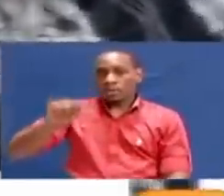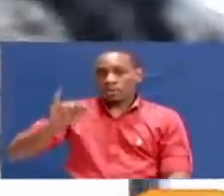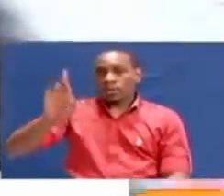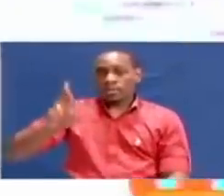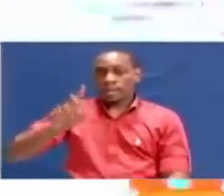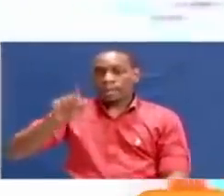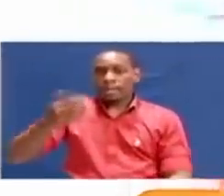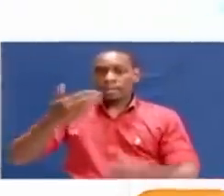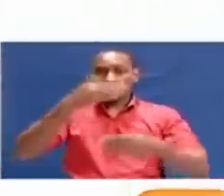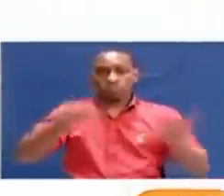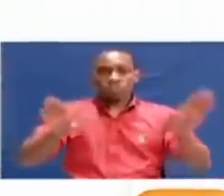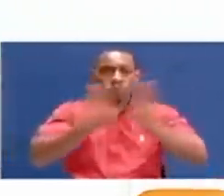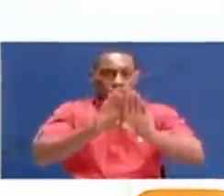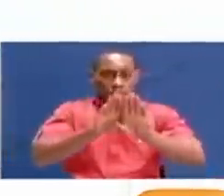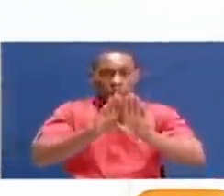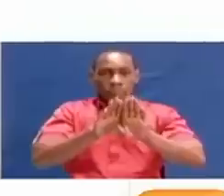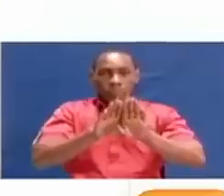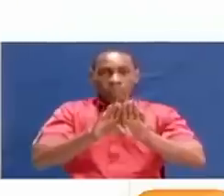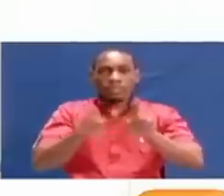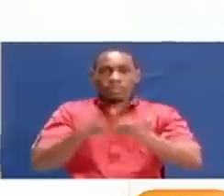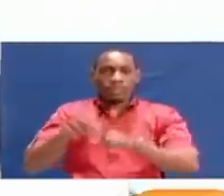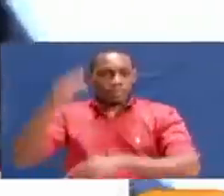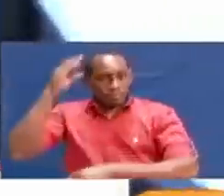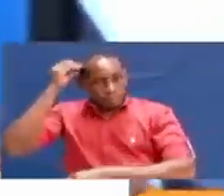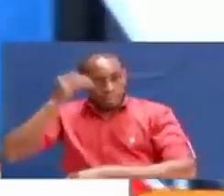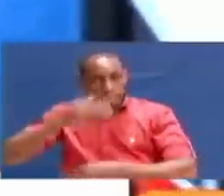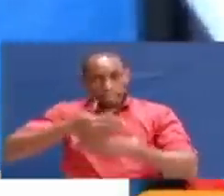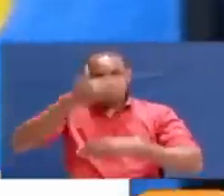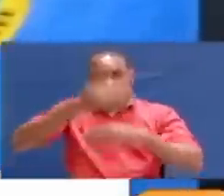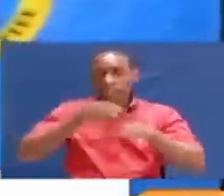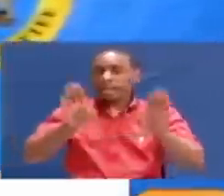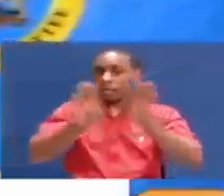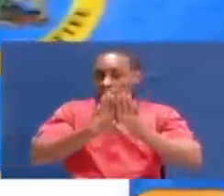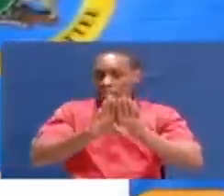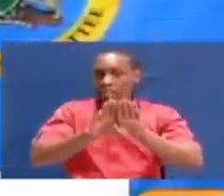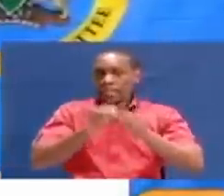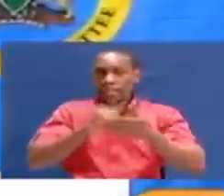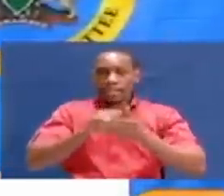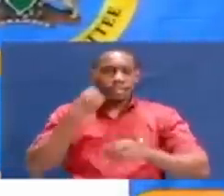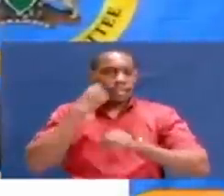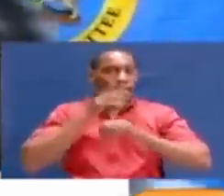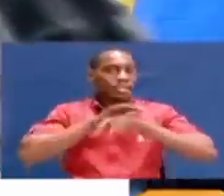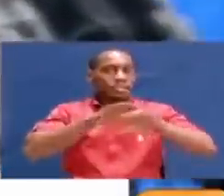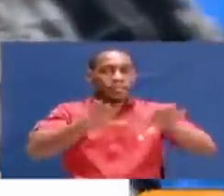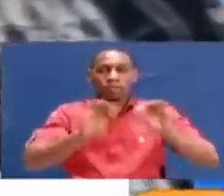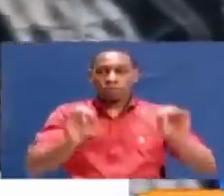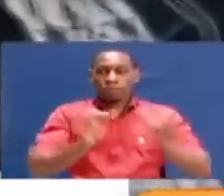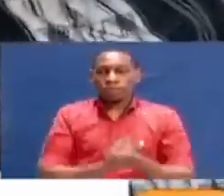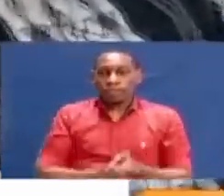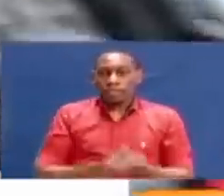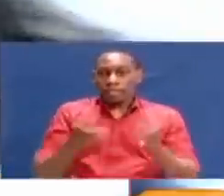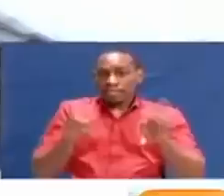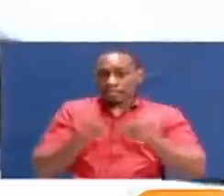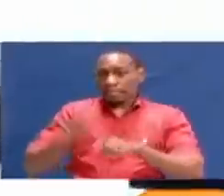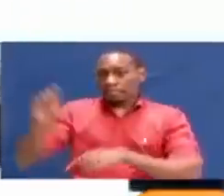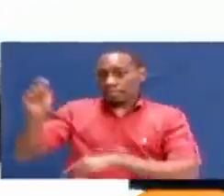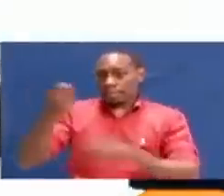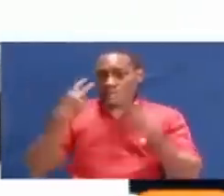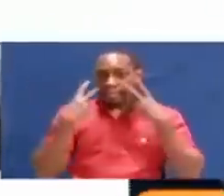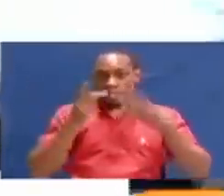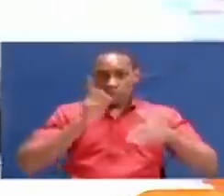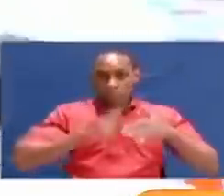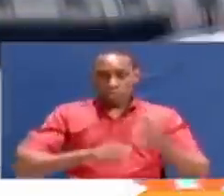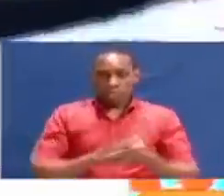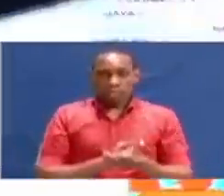Wajir and Somalia, so that we don't spread the disease out there. And in Kenya, what you are seeing here